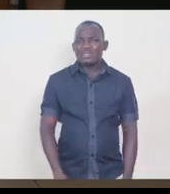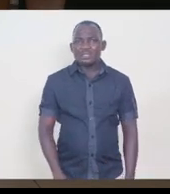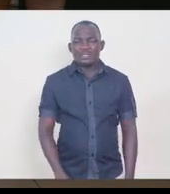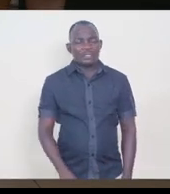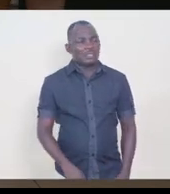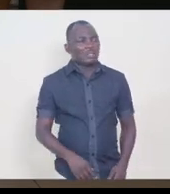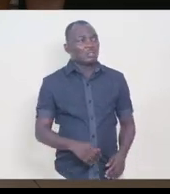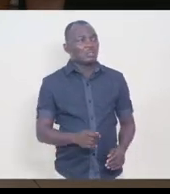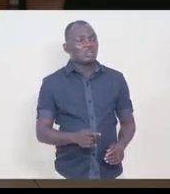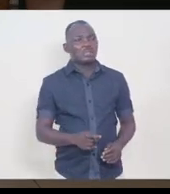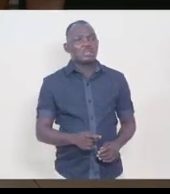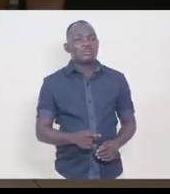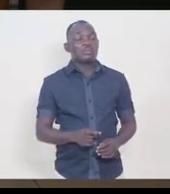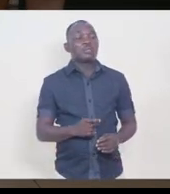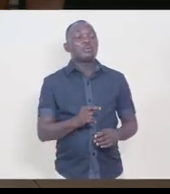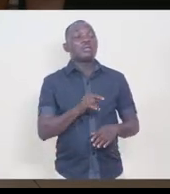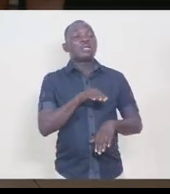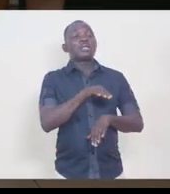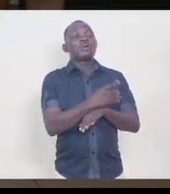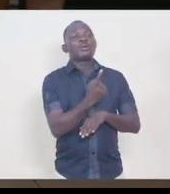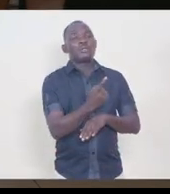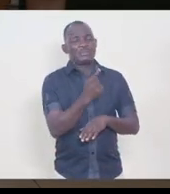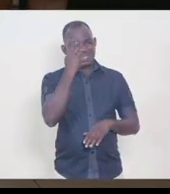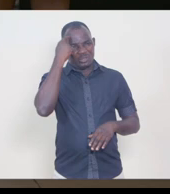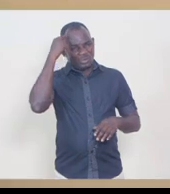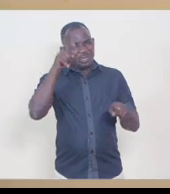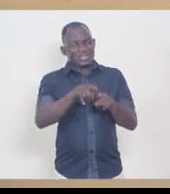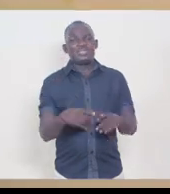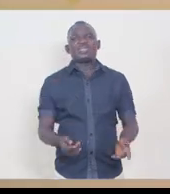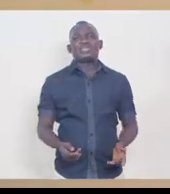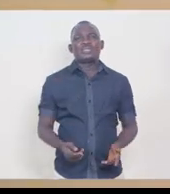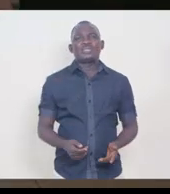So, I'm a one night stand. I thought you had a connection.